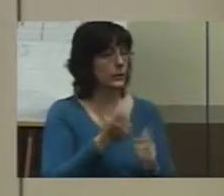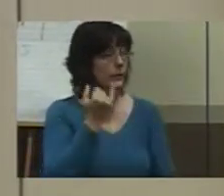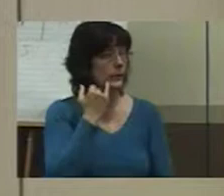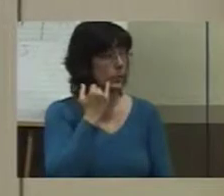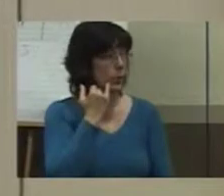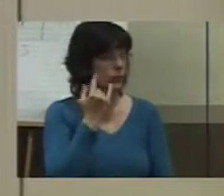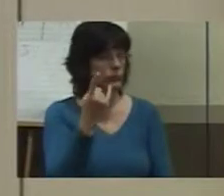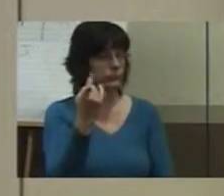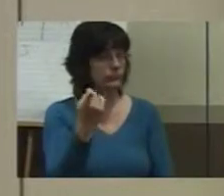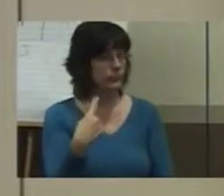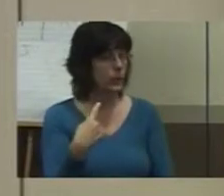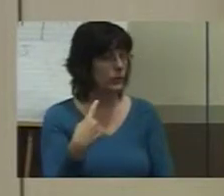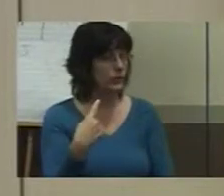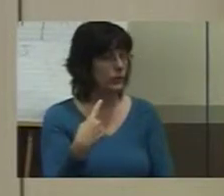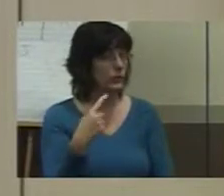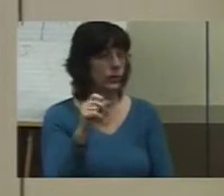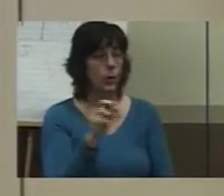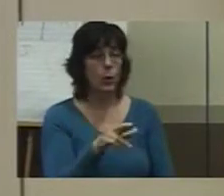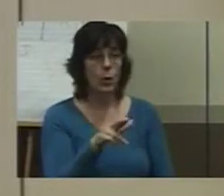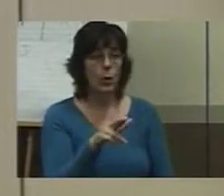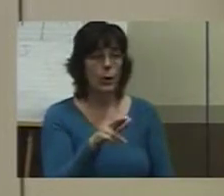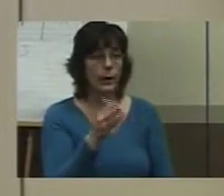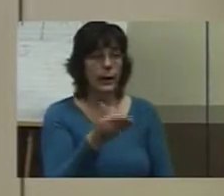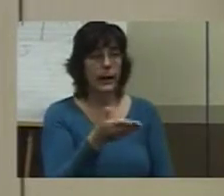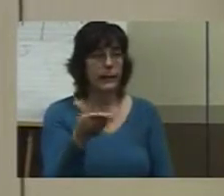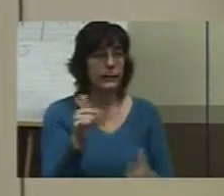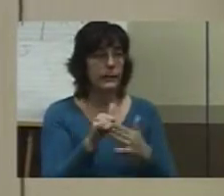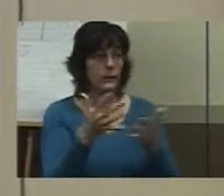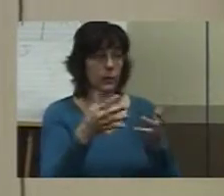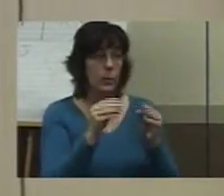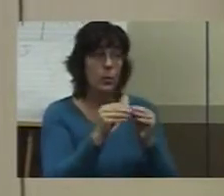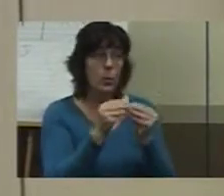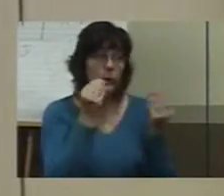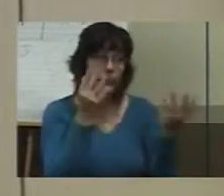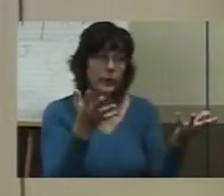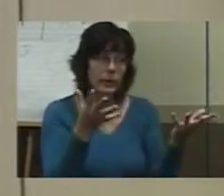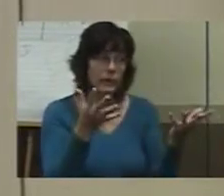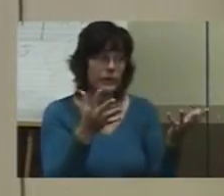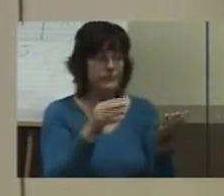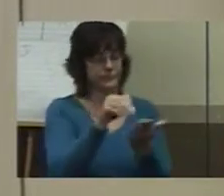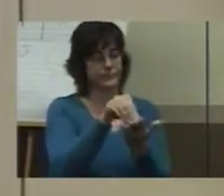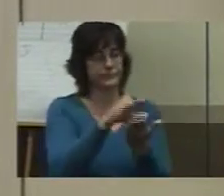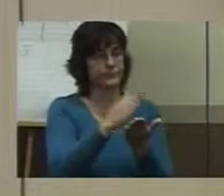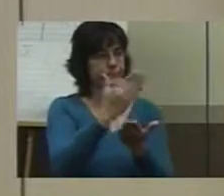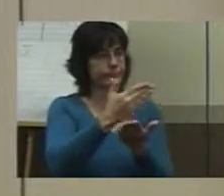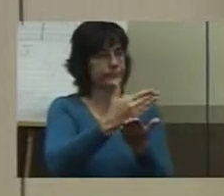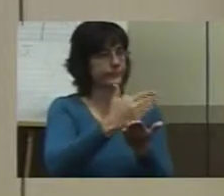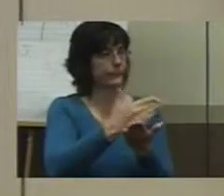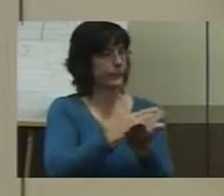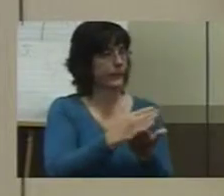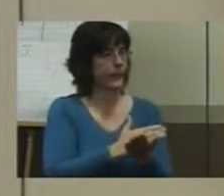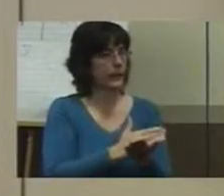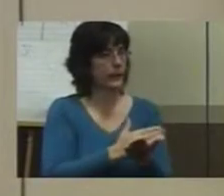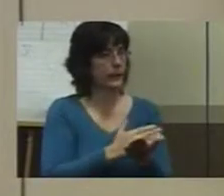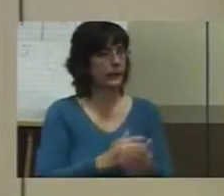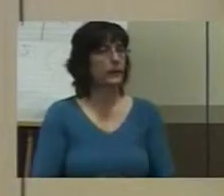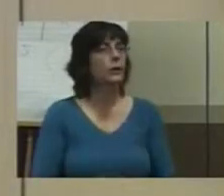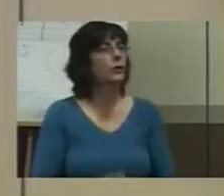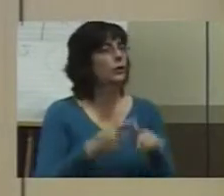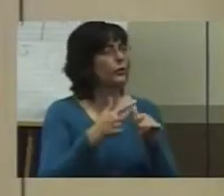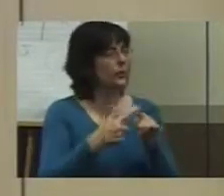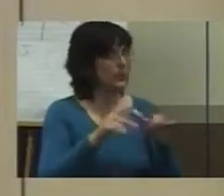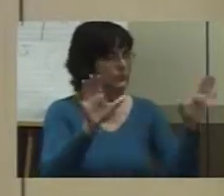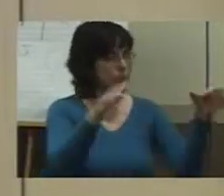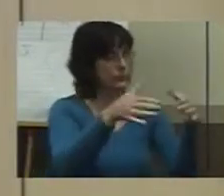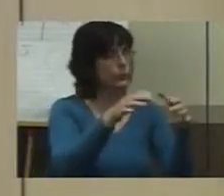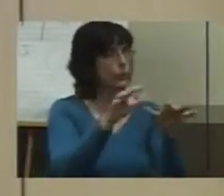And if you have any questions or any items where you'd want more information, let's keep a list of that. So get